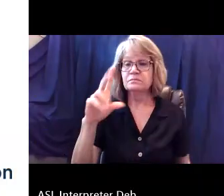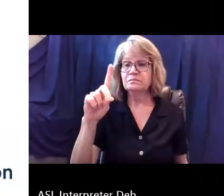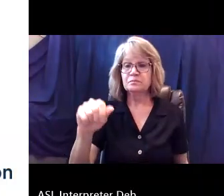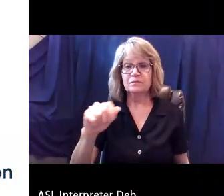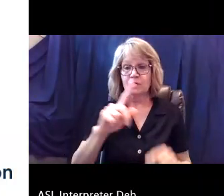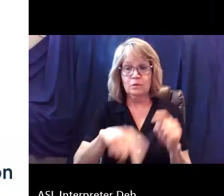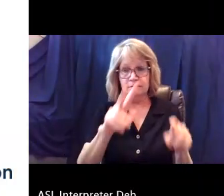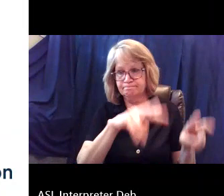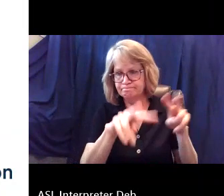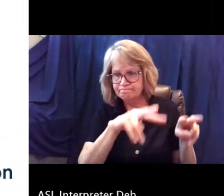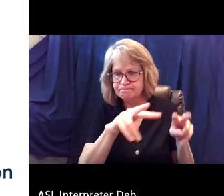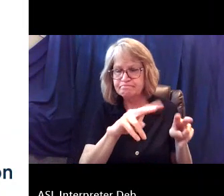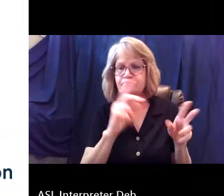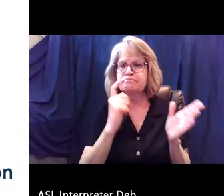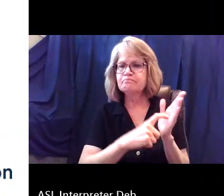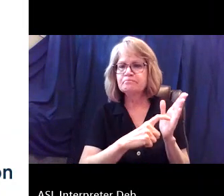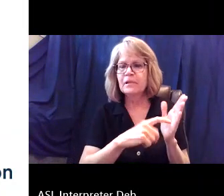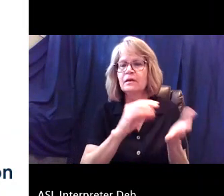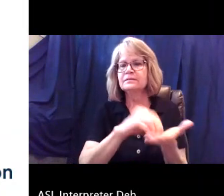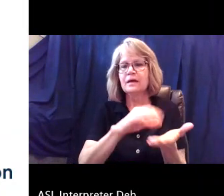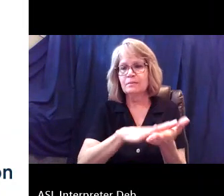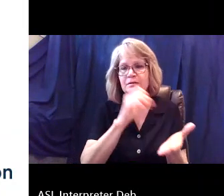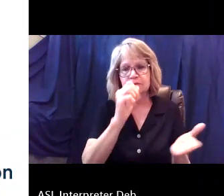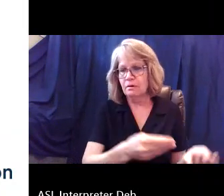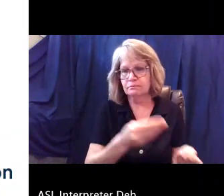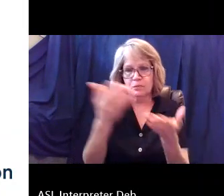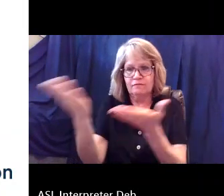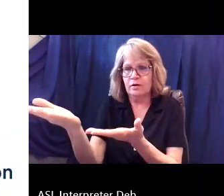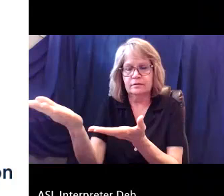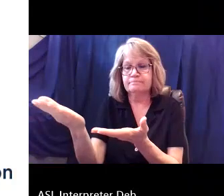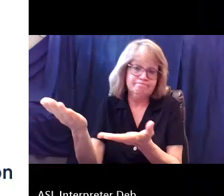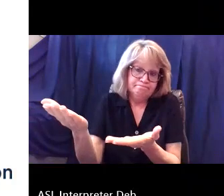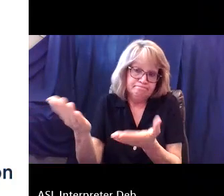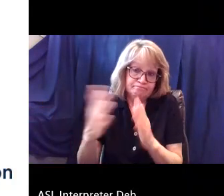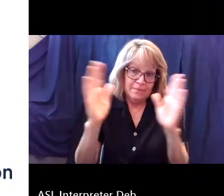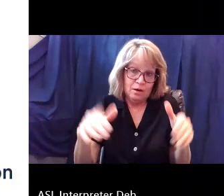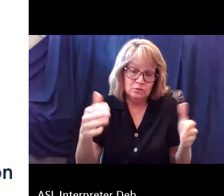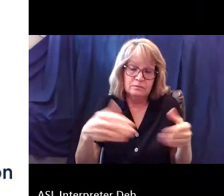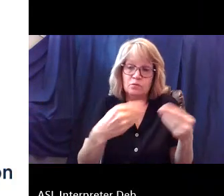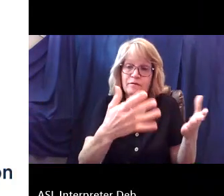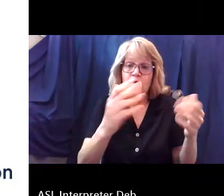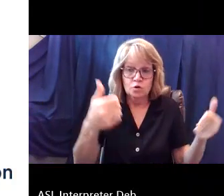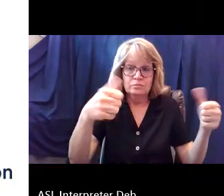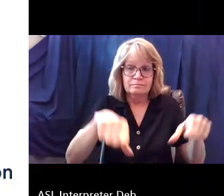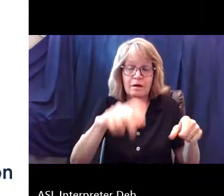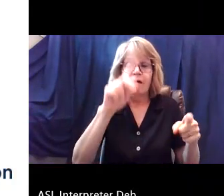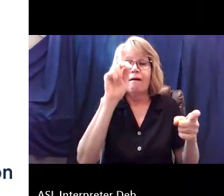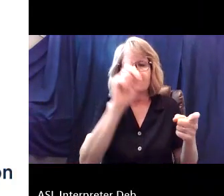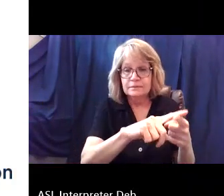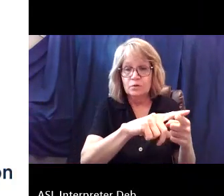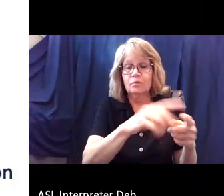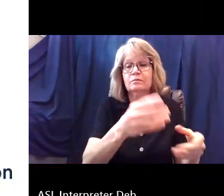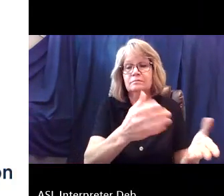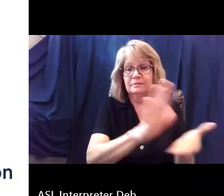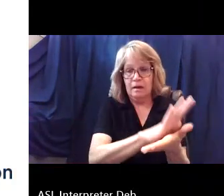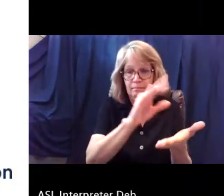observable and the documentation isn't provided, then the housing provider could deny the request until that documentation is